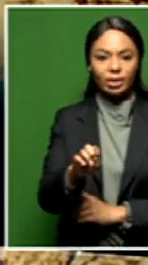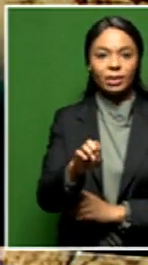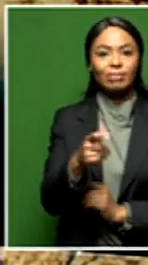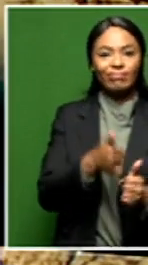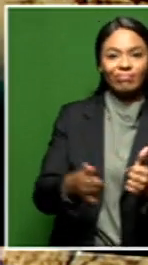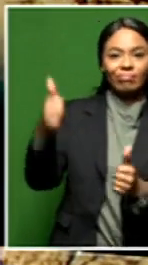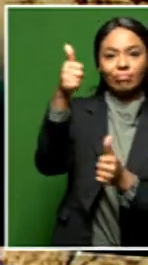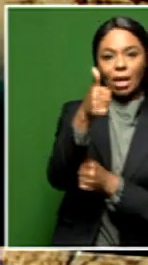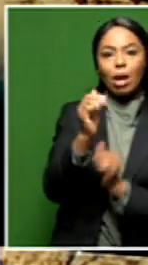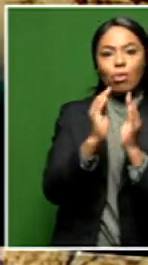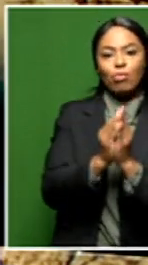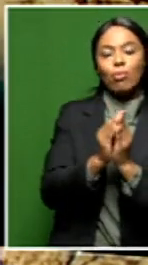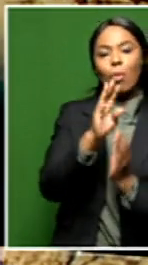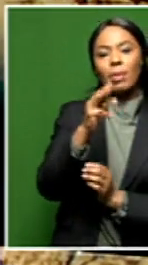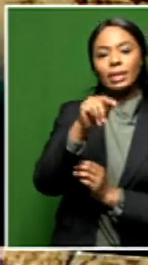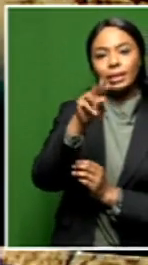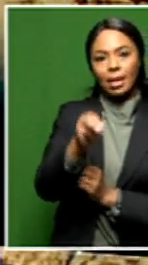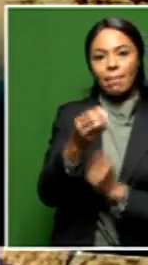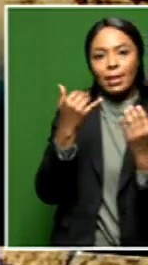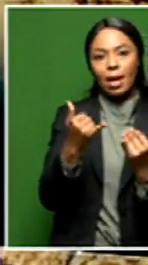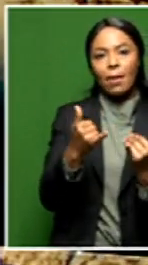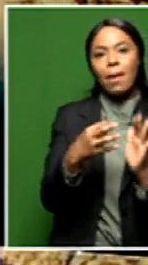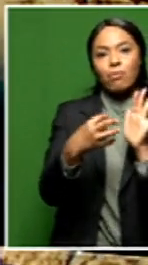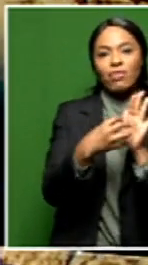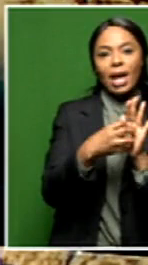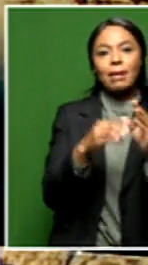Brand Marketing, on building blocks to tap into as you